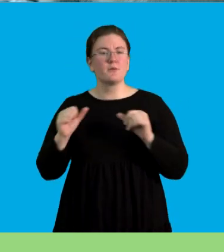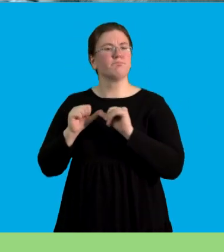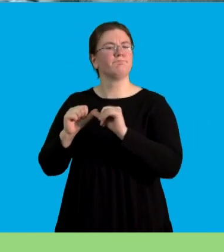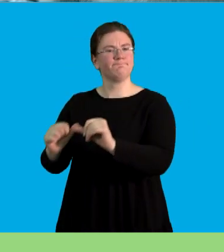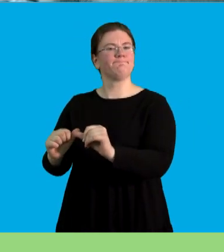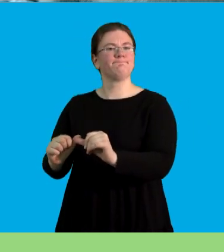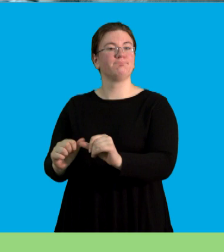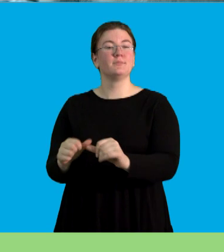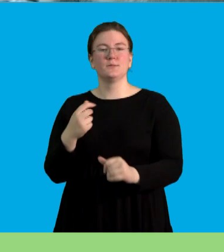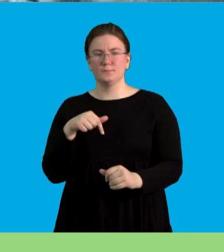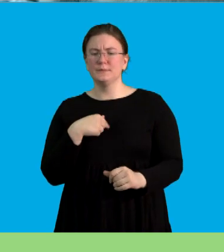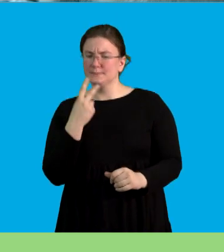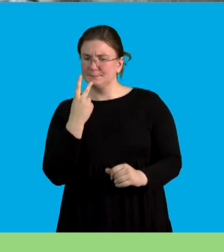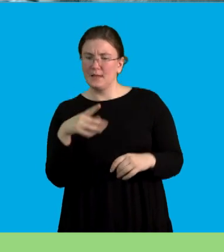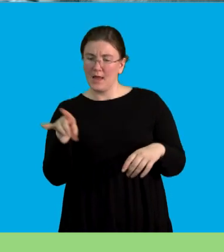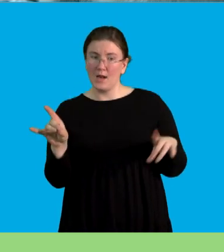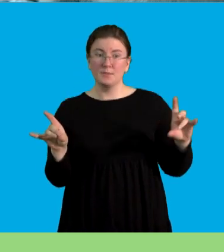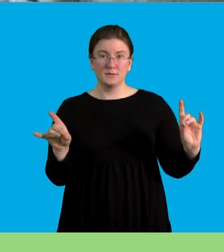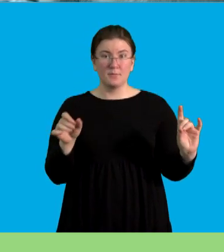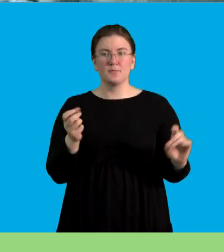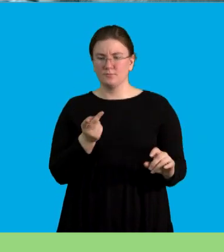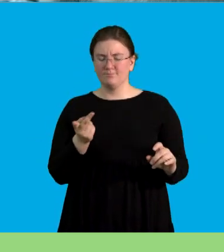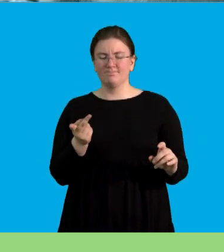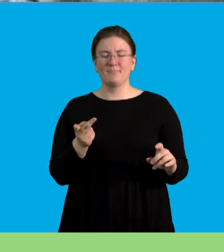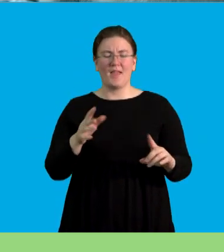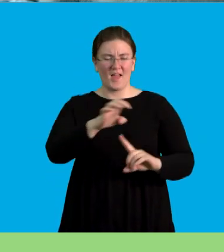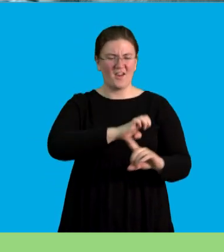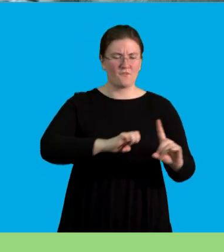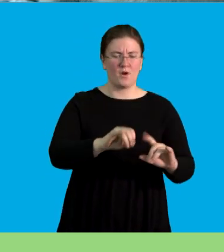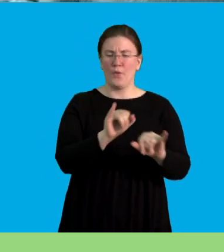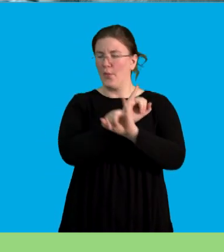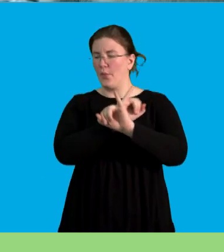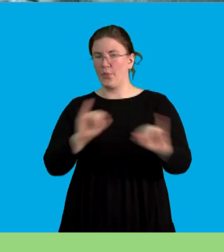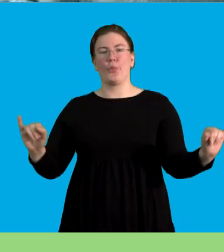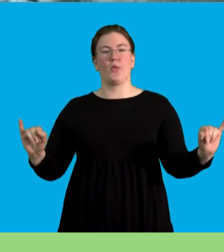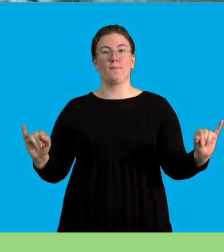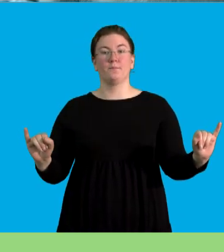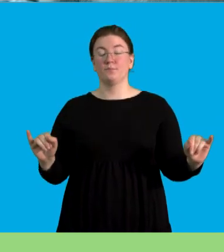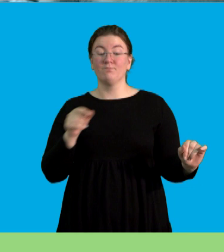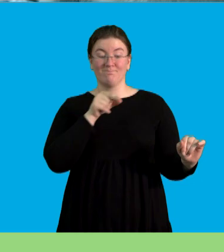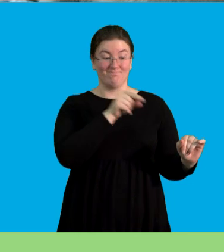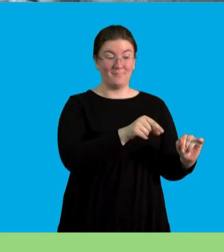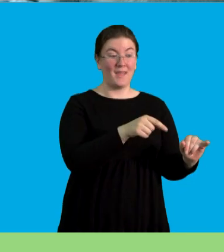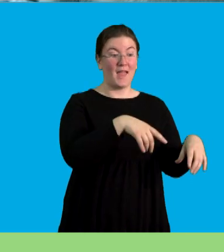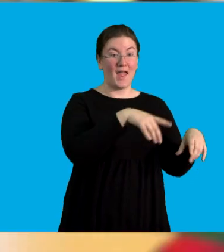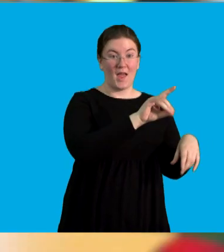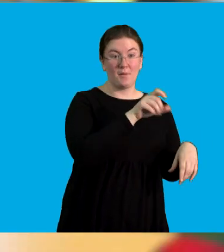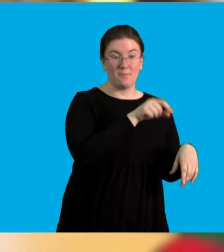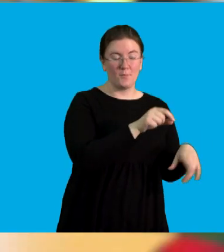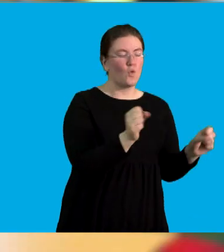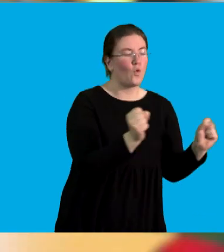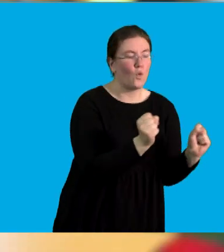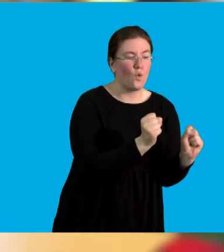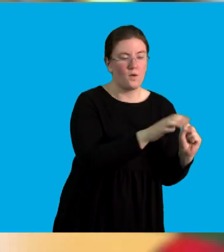in extreme environments and how they adapt. Here we are basically comparing an animal that lives in a cold area and one